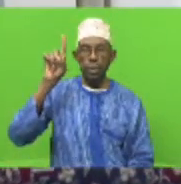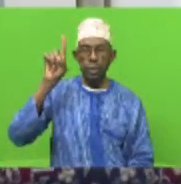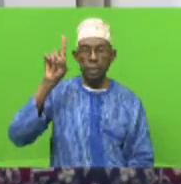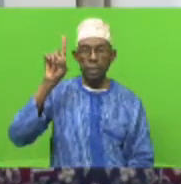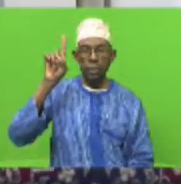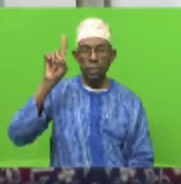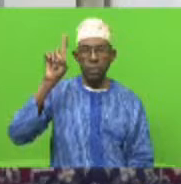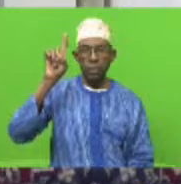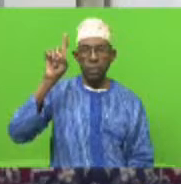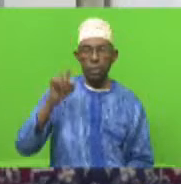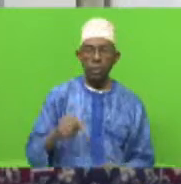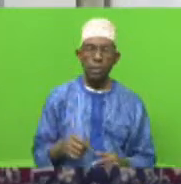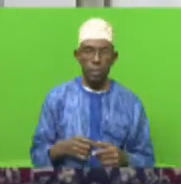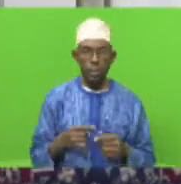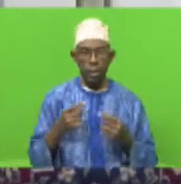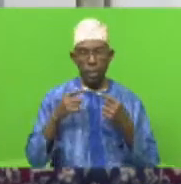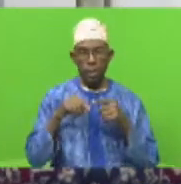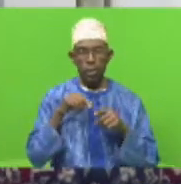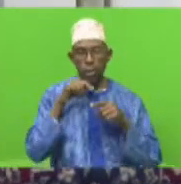illa Allah